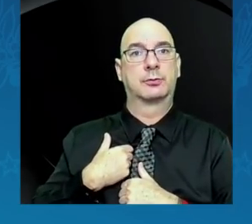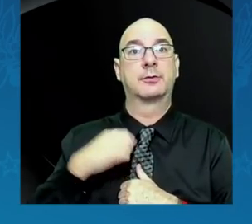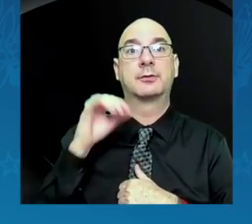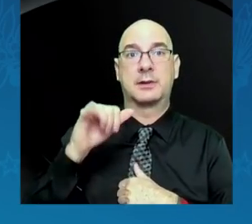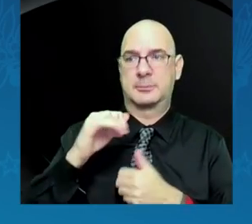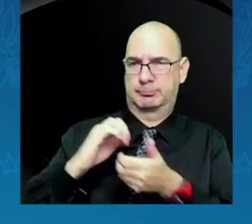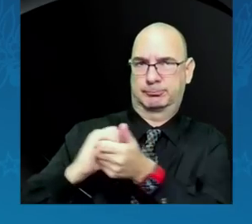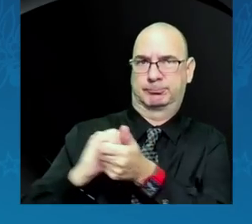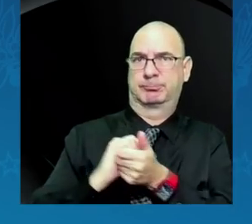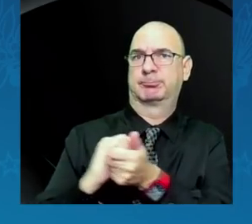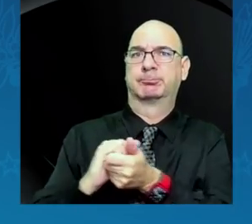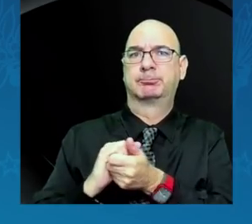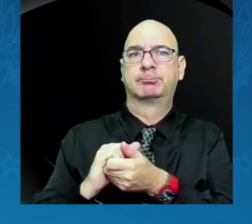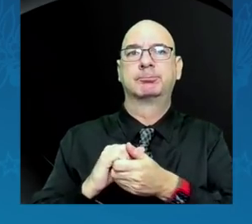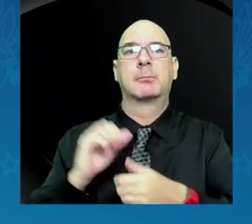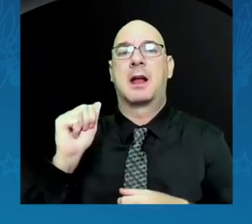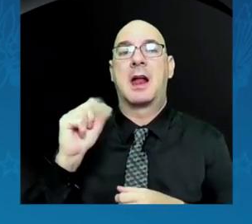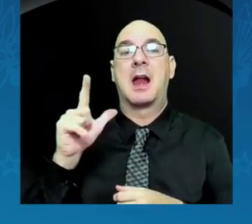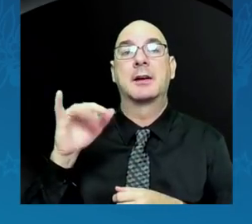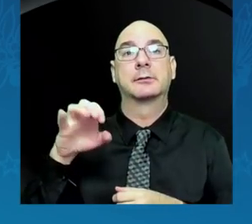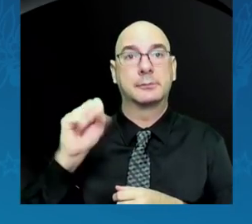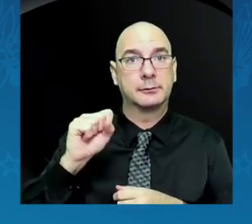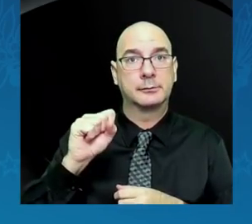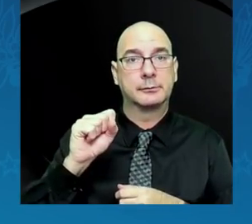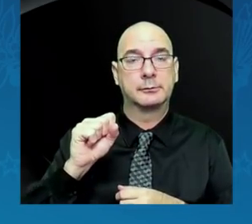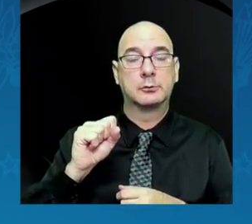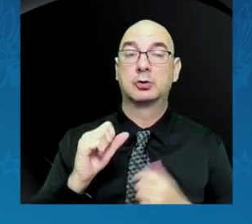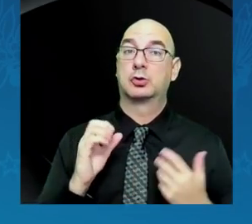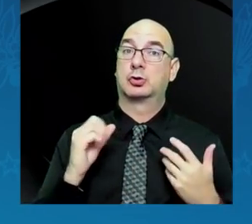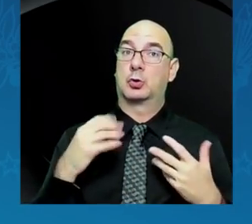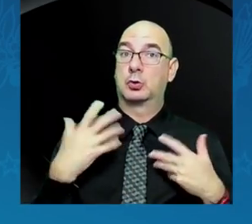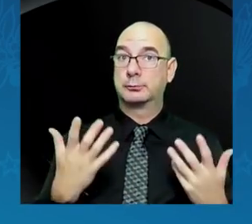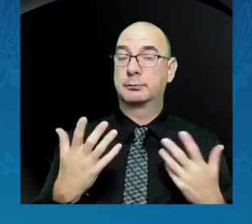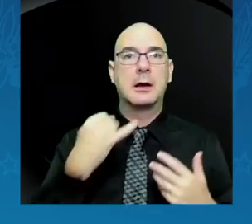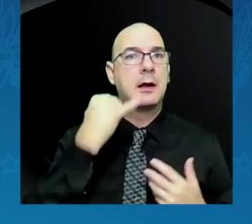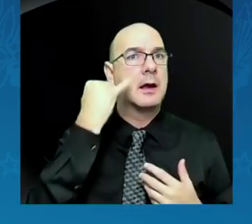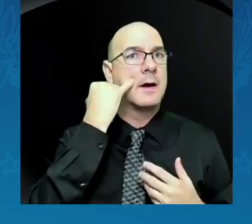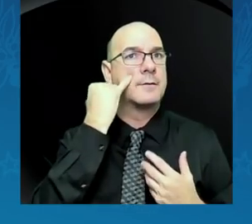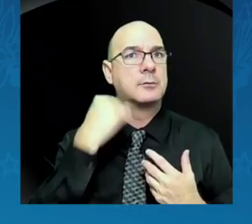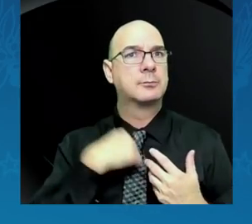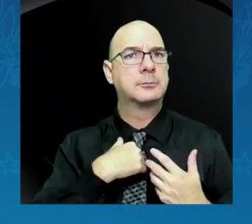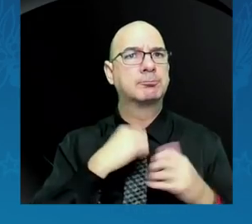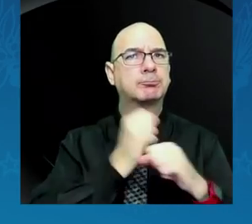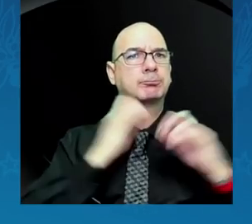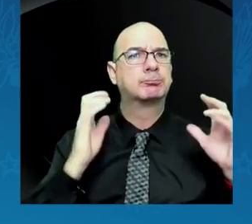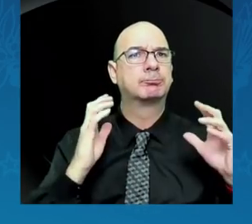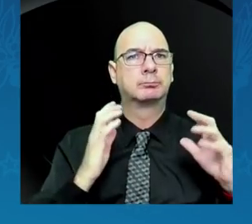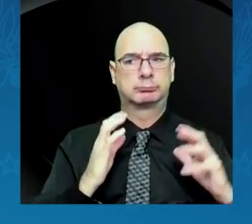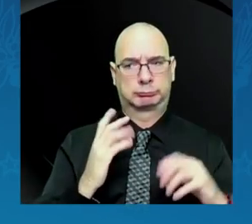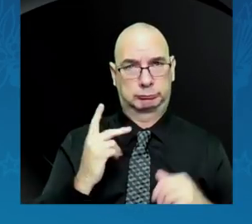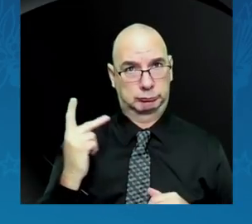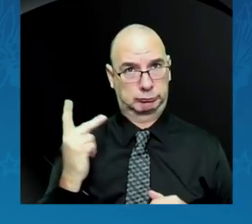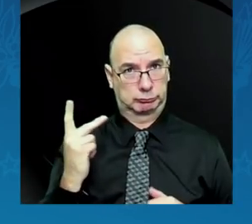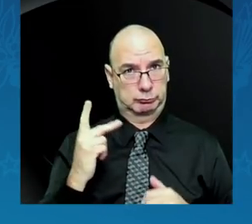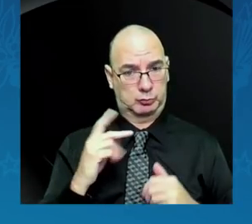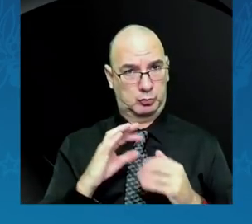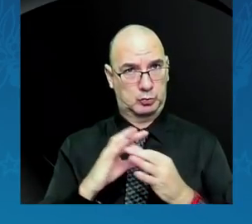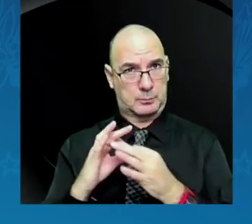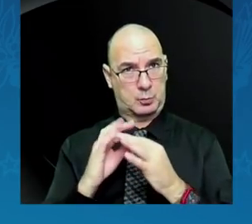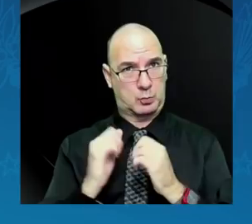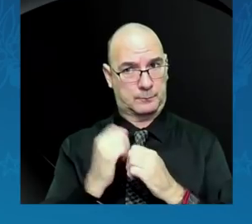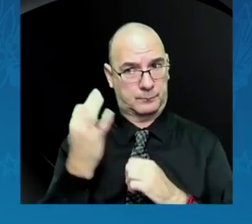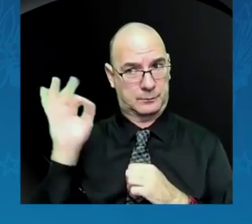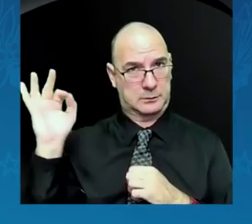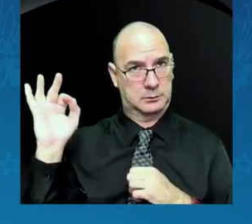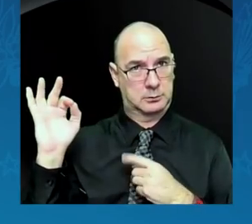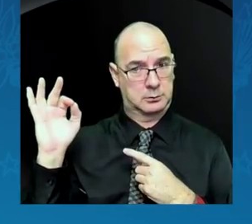So when I think about this relationship, I think about it certainly through the lens